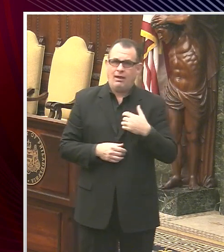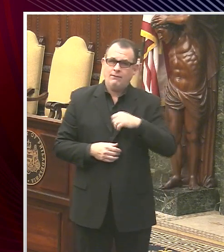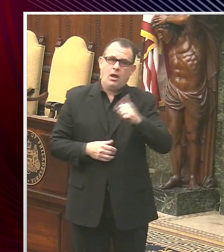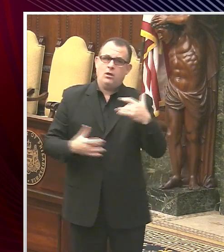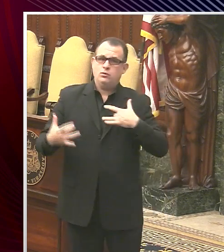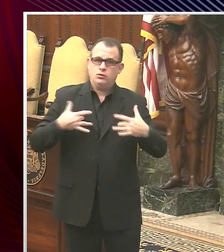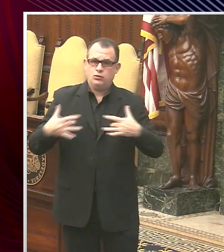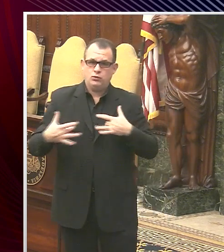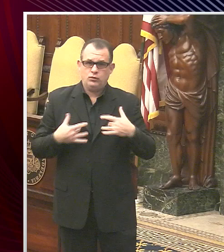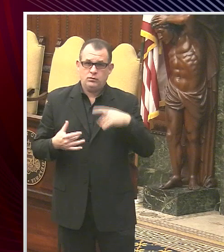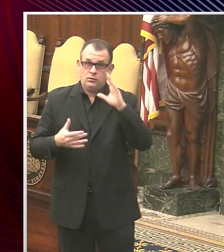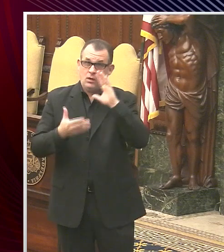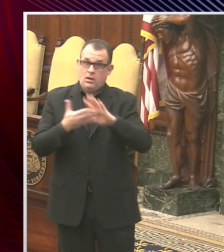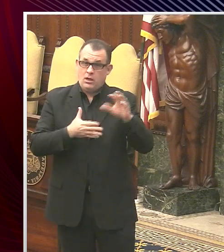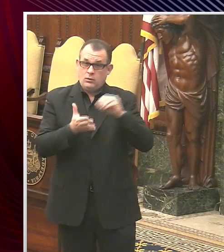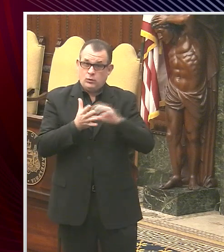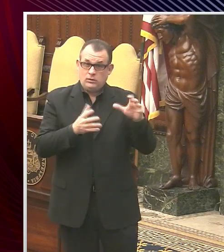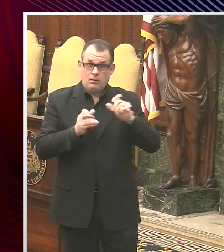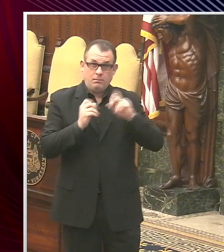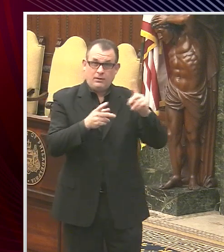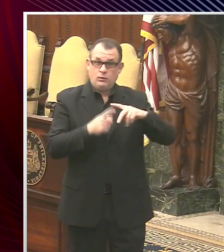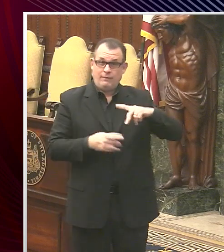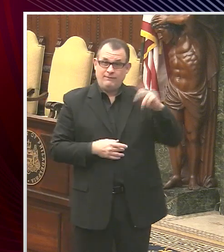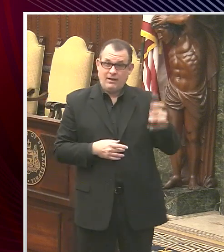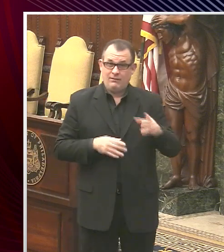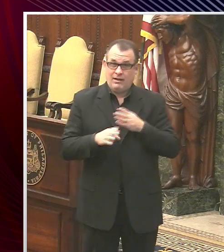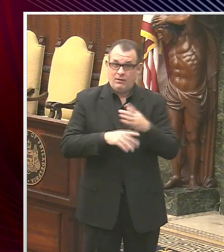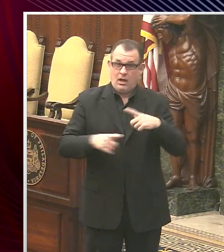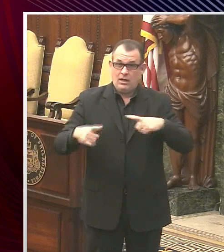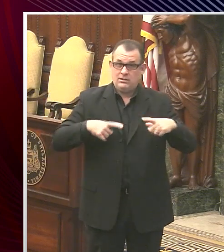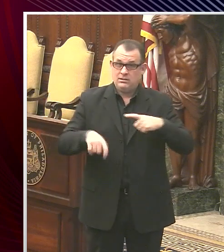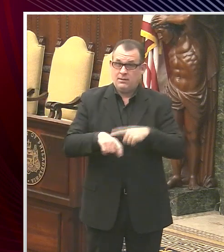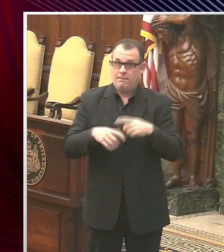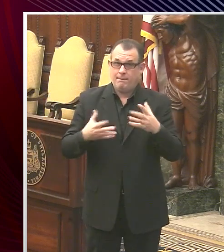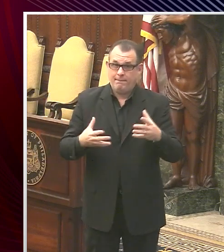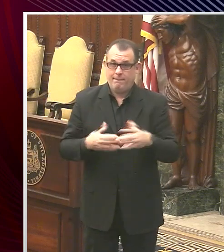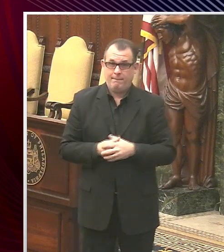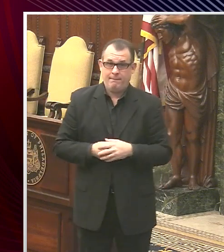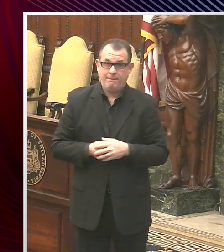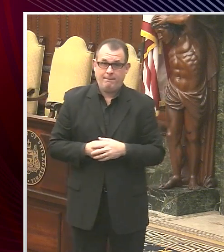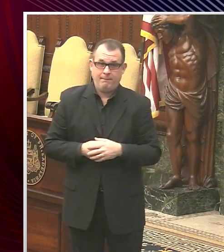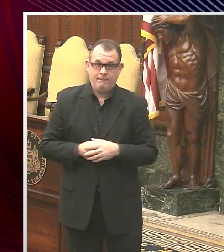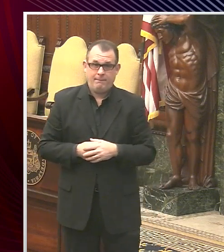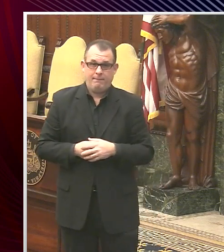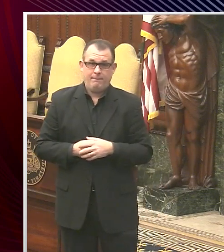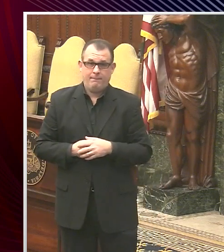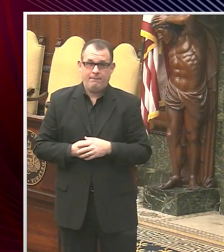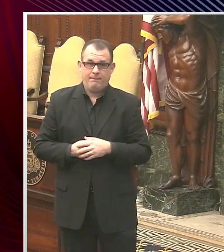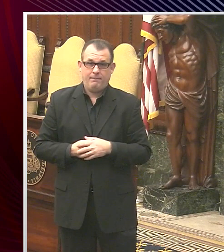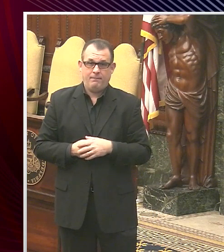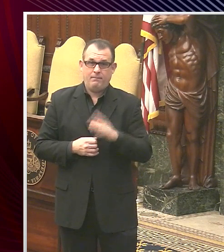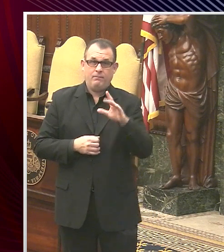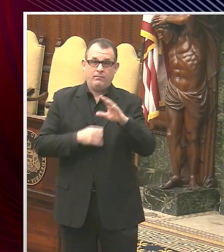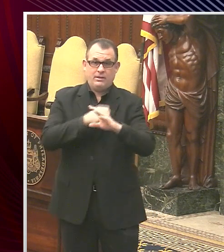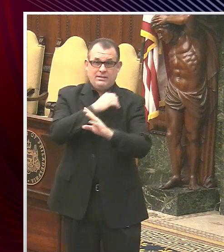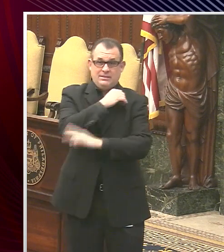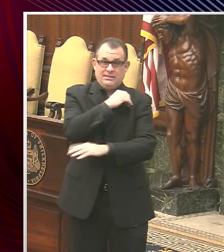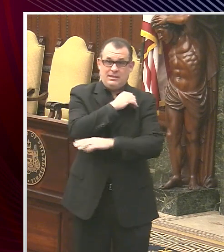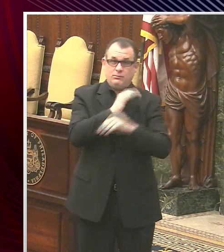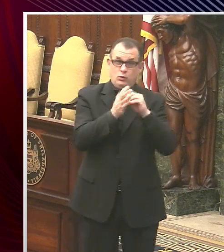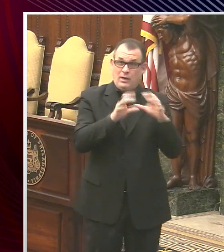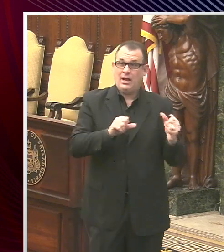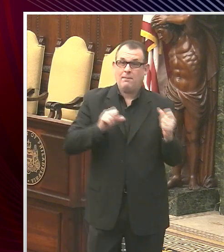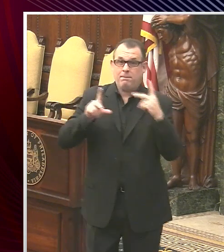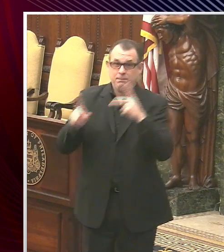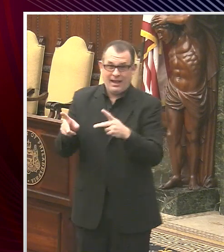is college students returning to Philadelphia after the holidays. We saw a surge in cases here in Philadelphia in early September when the college students first arrived